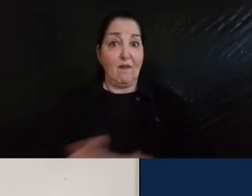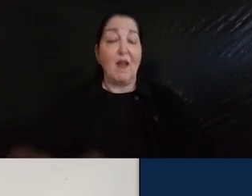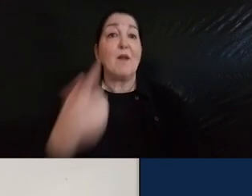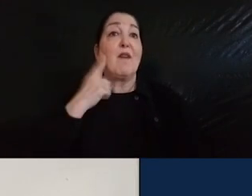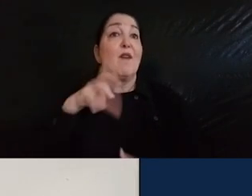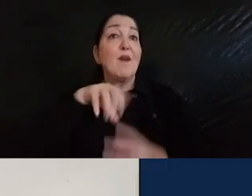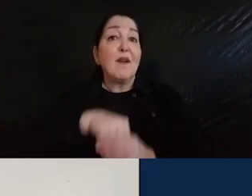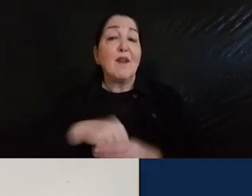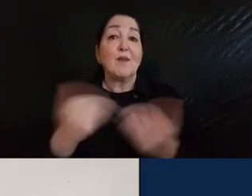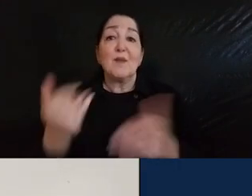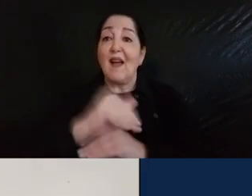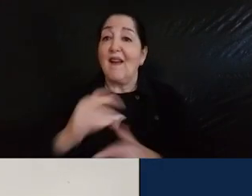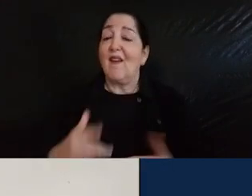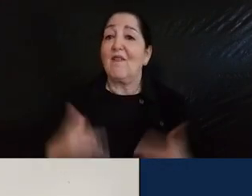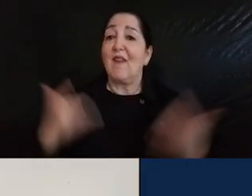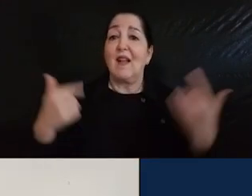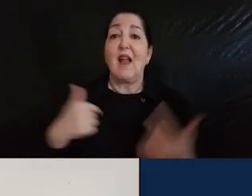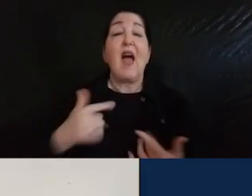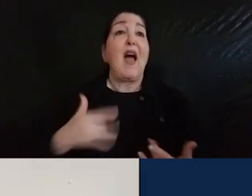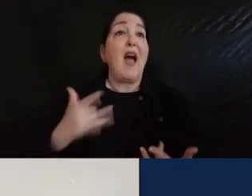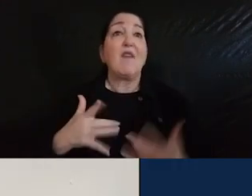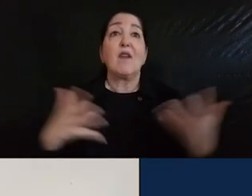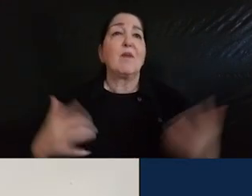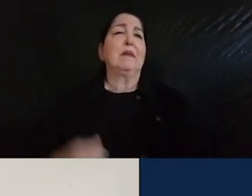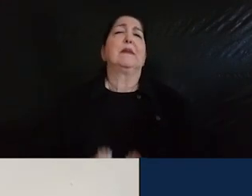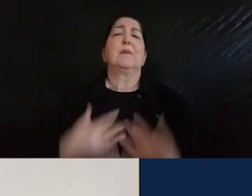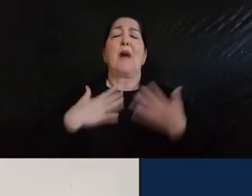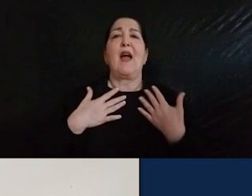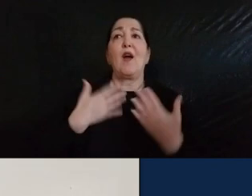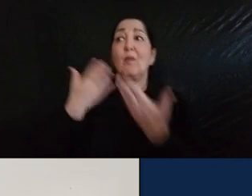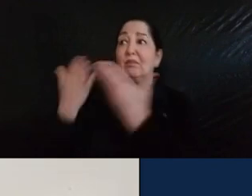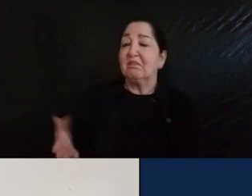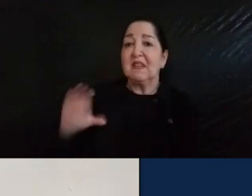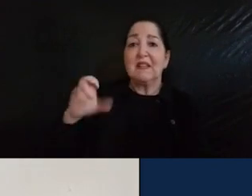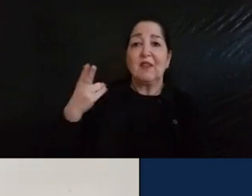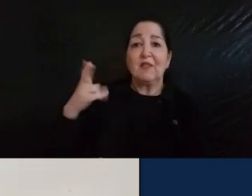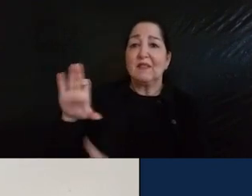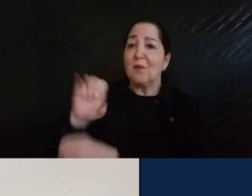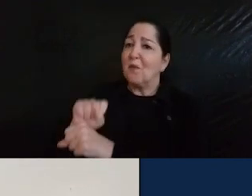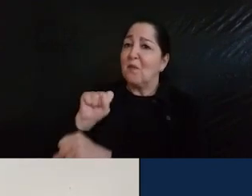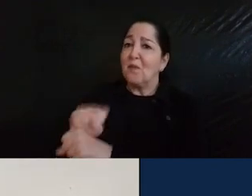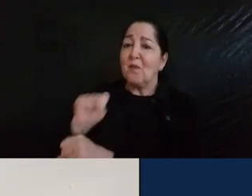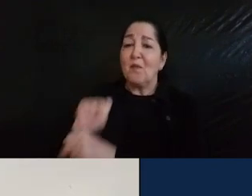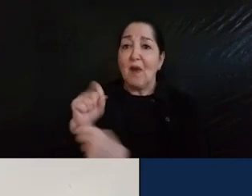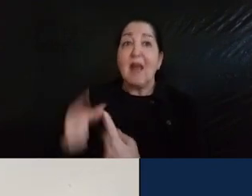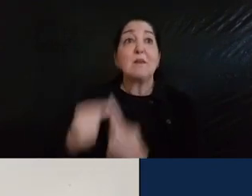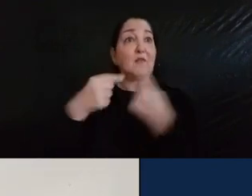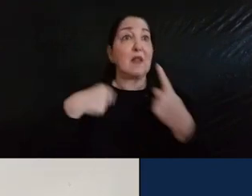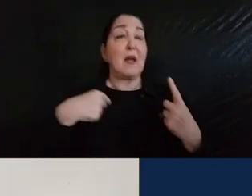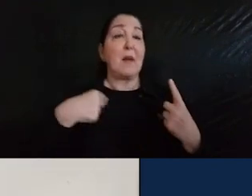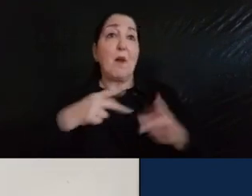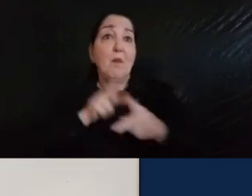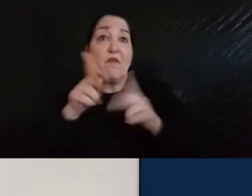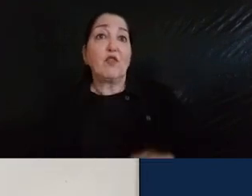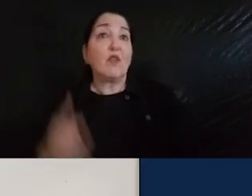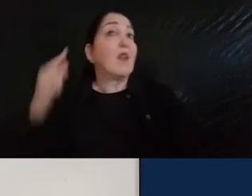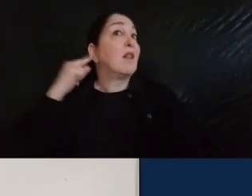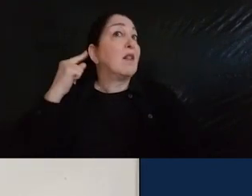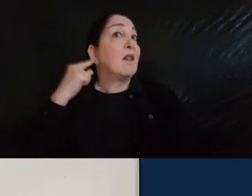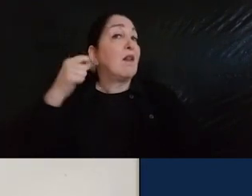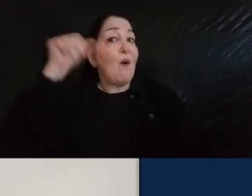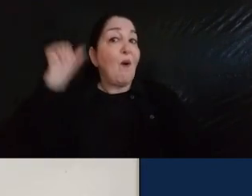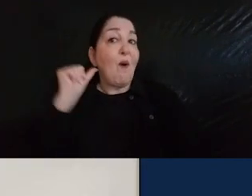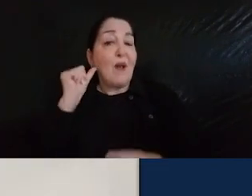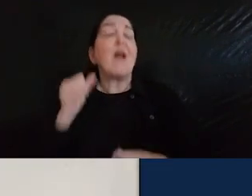part of this event. I'm extremely inspired by the work of CHC, especially as an audio professional myself, a